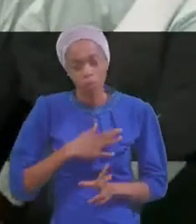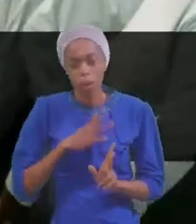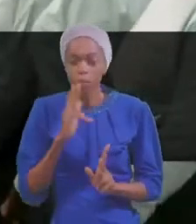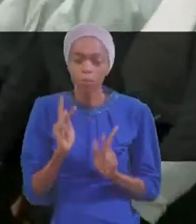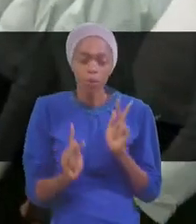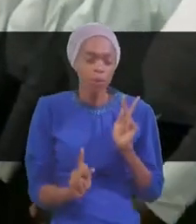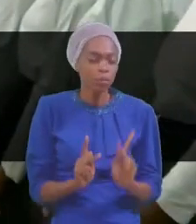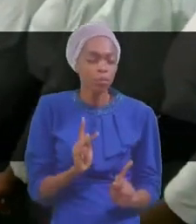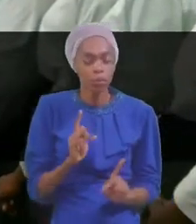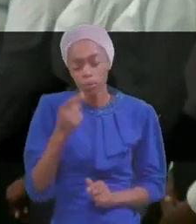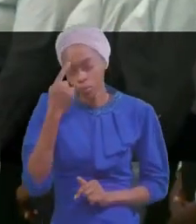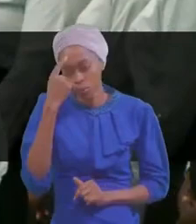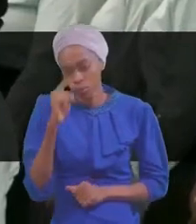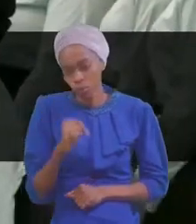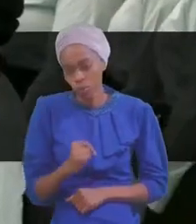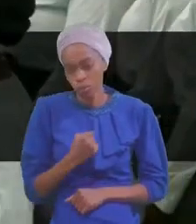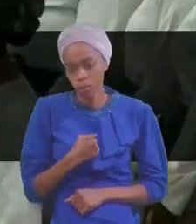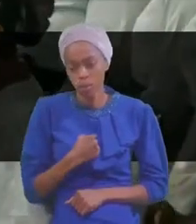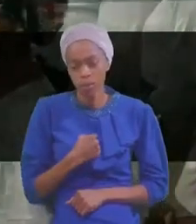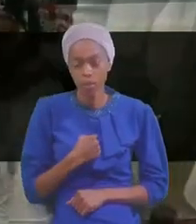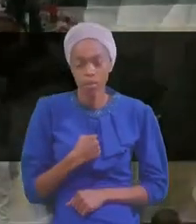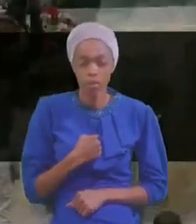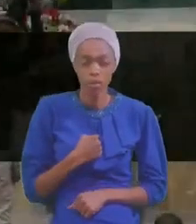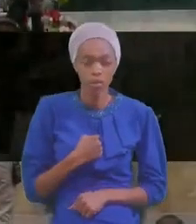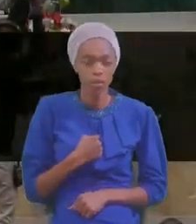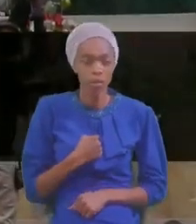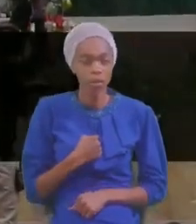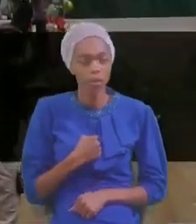for my people for me.